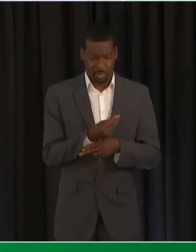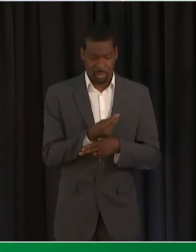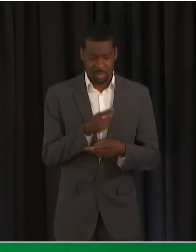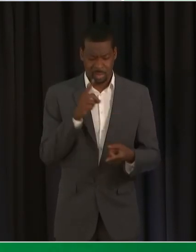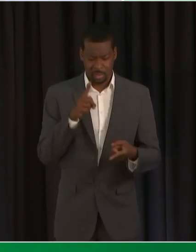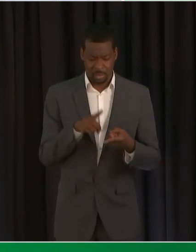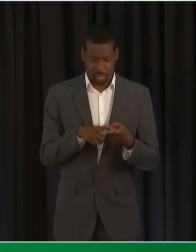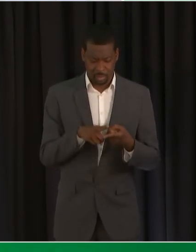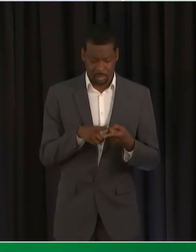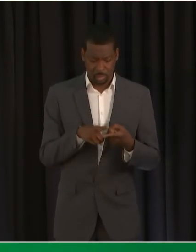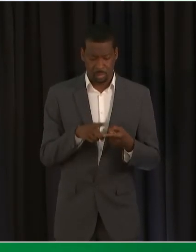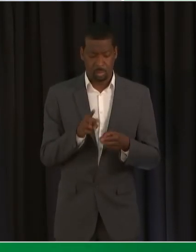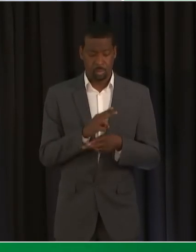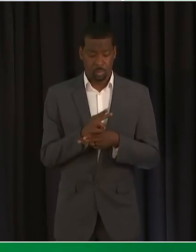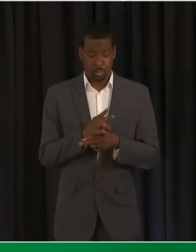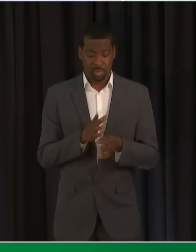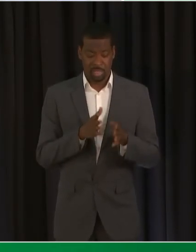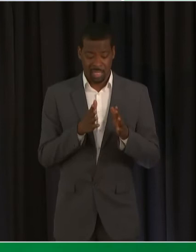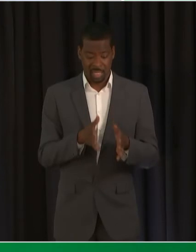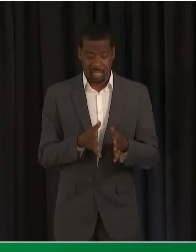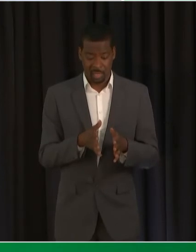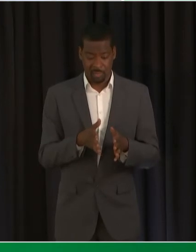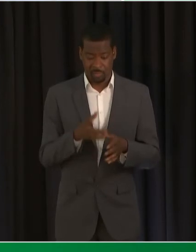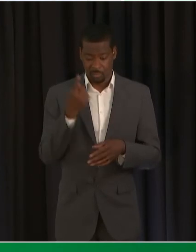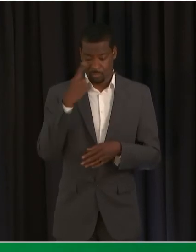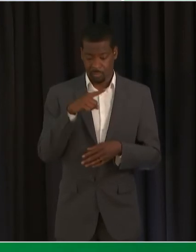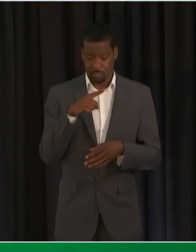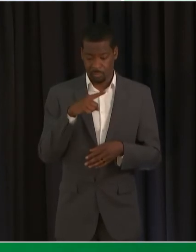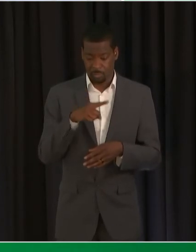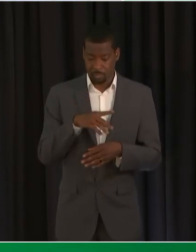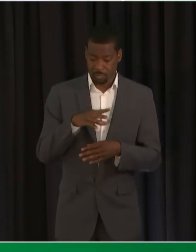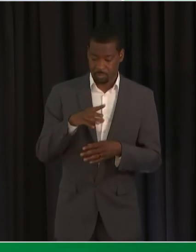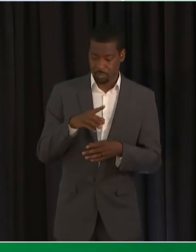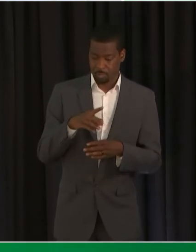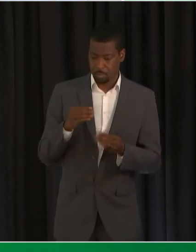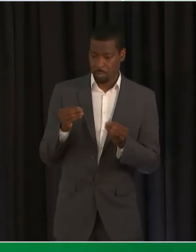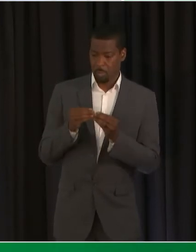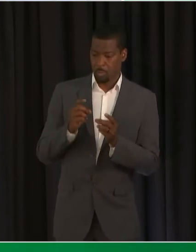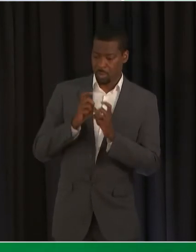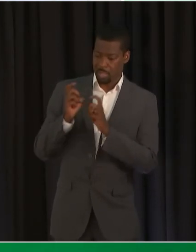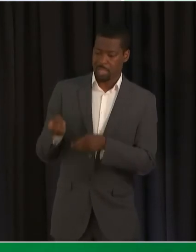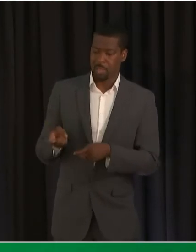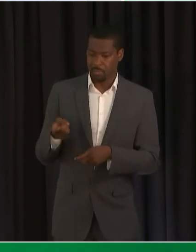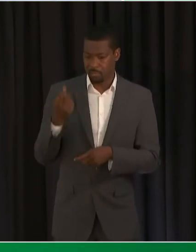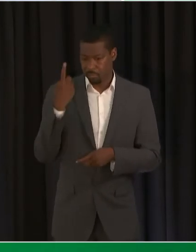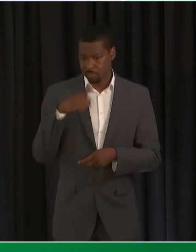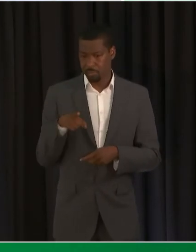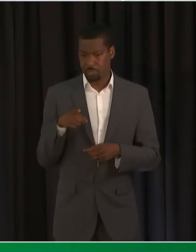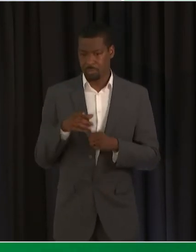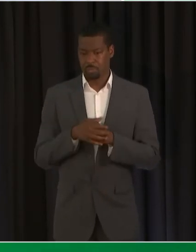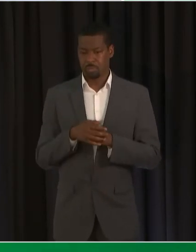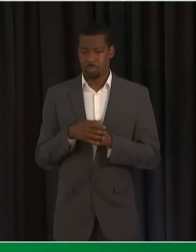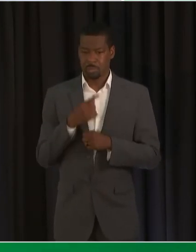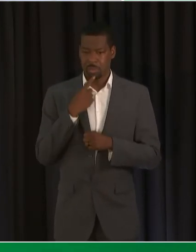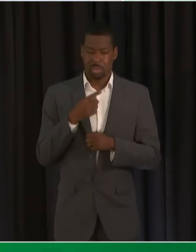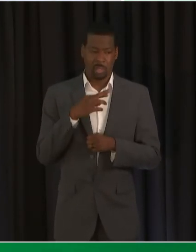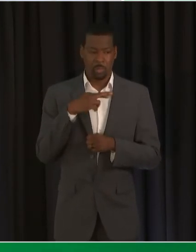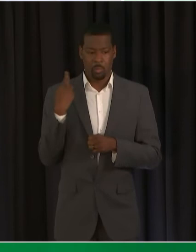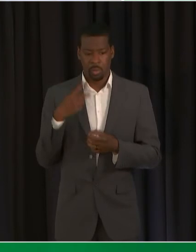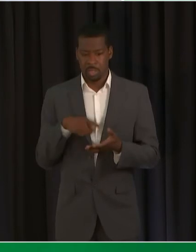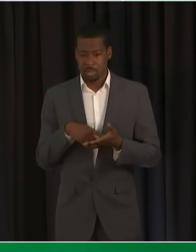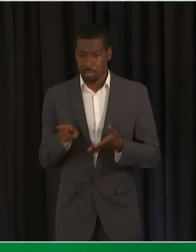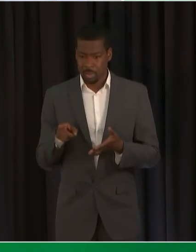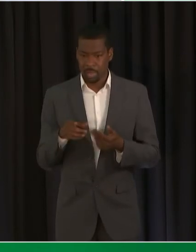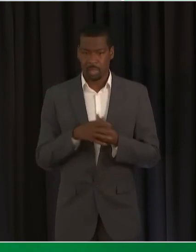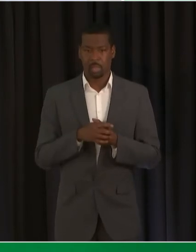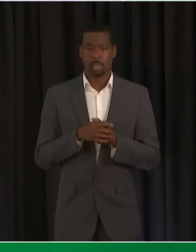okay, use the remainder of the funds as a bonus to your employees, okay, and call it hazard pay. That